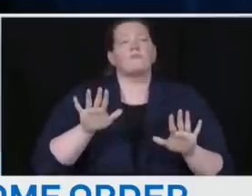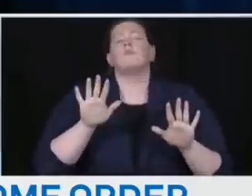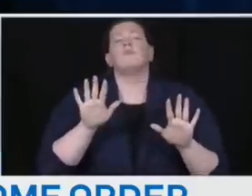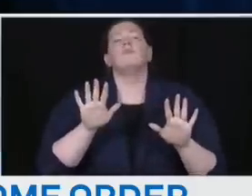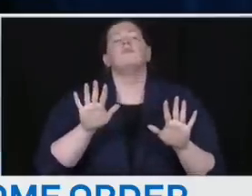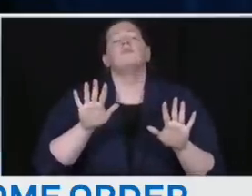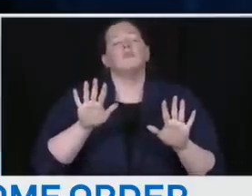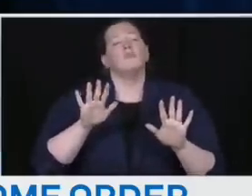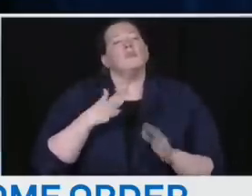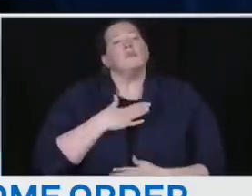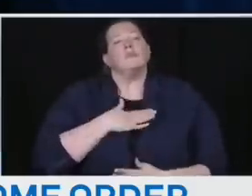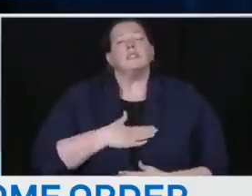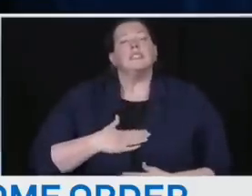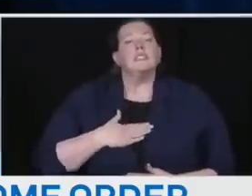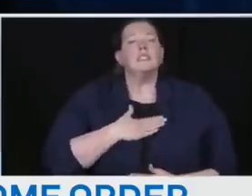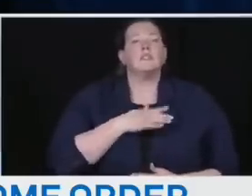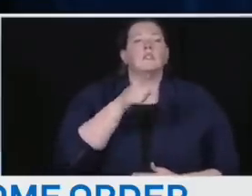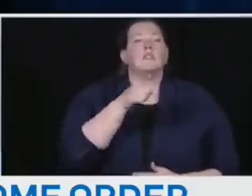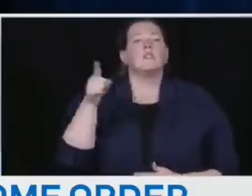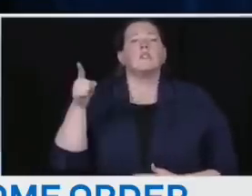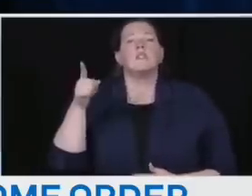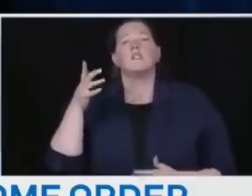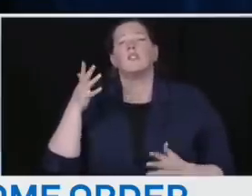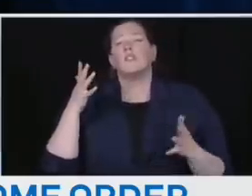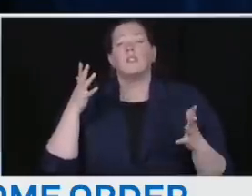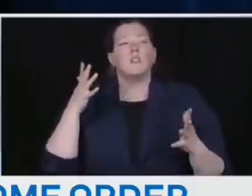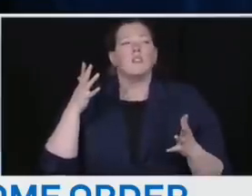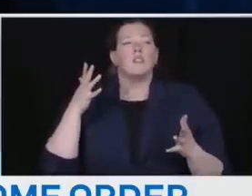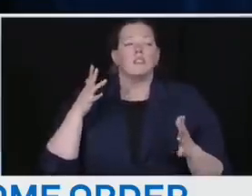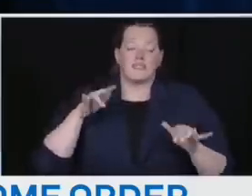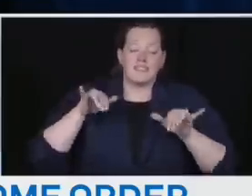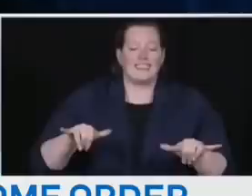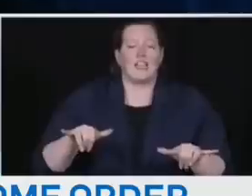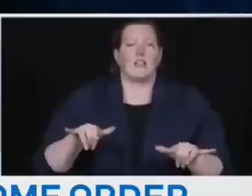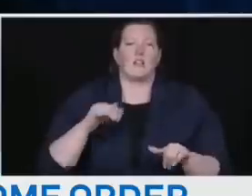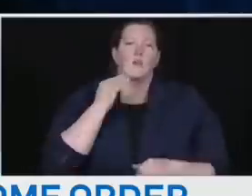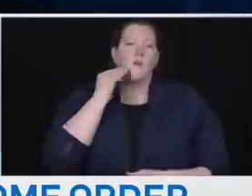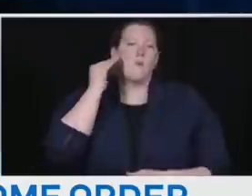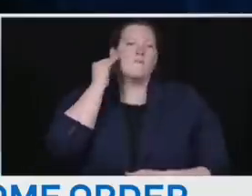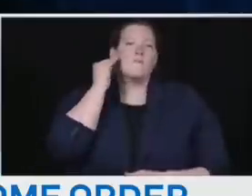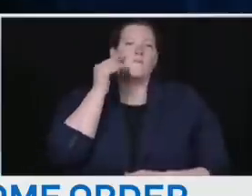items only, such as food, medicine, cleaning supplies, and personal care items.